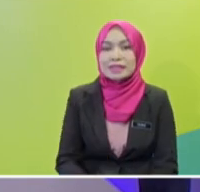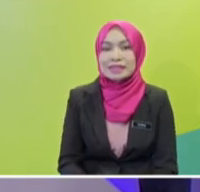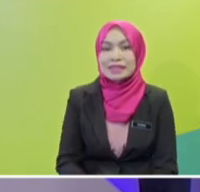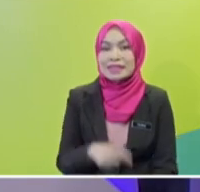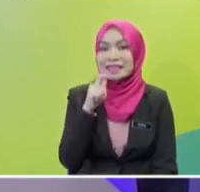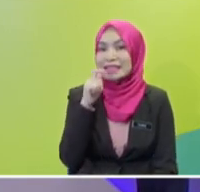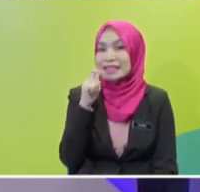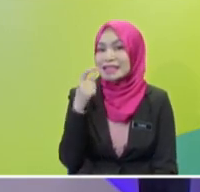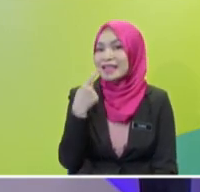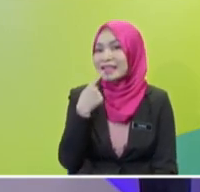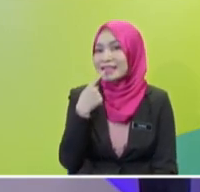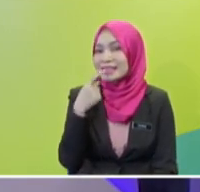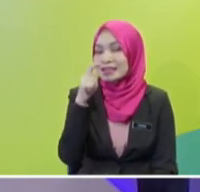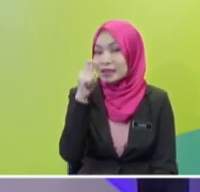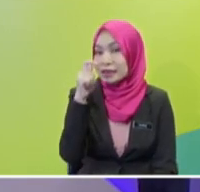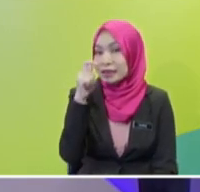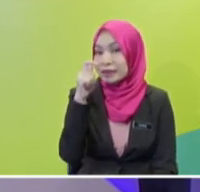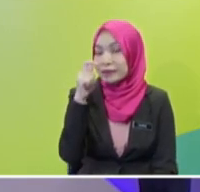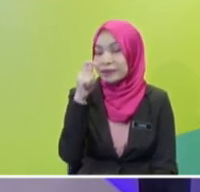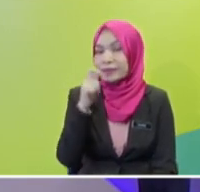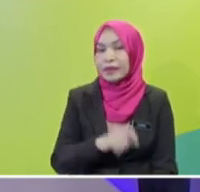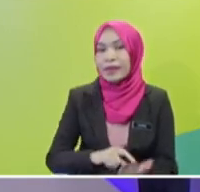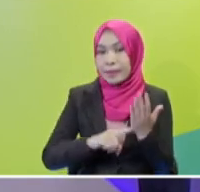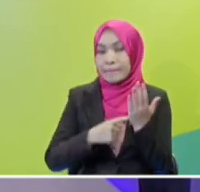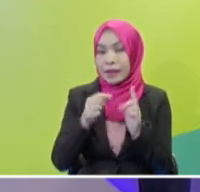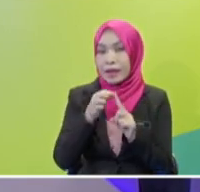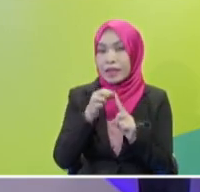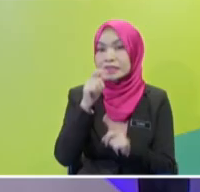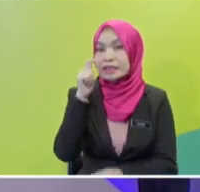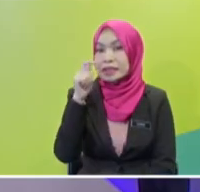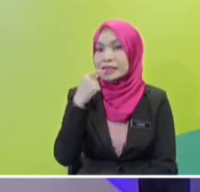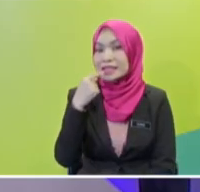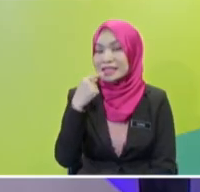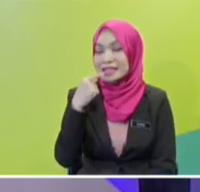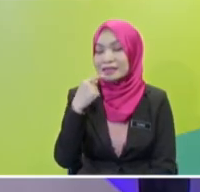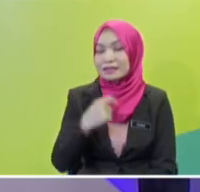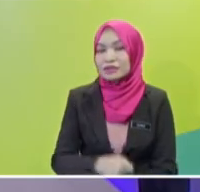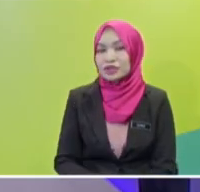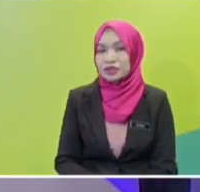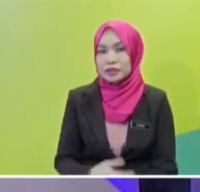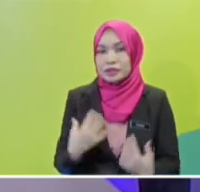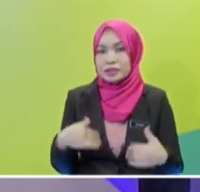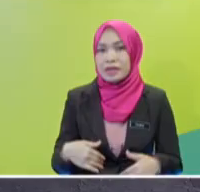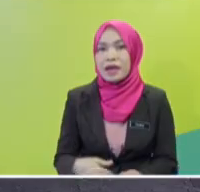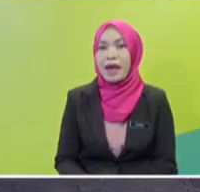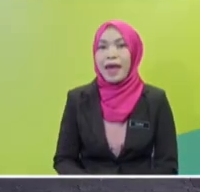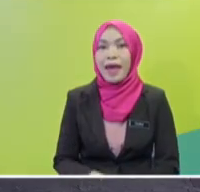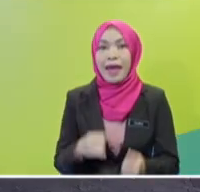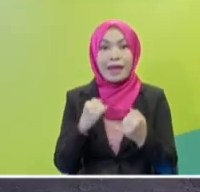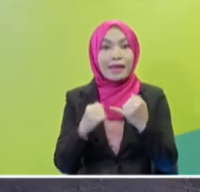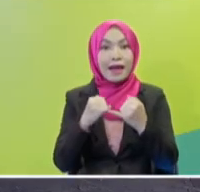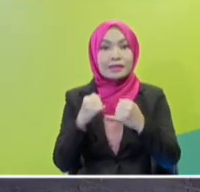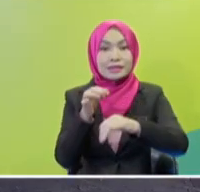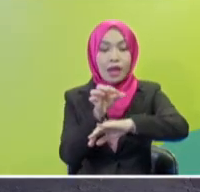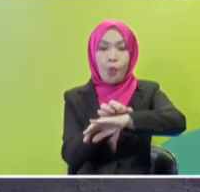T-shirt. Yeah. Okay. And last but not least, I have with me a watch. Watch. Are you wearing a watch,